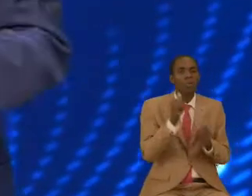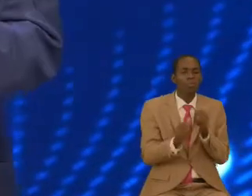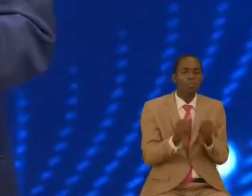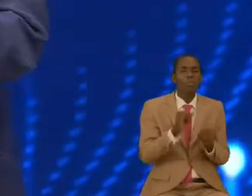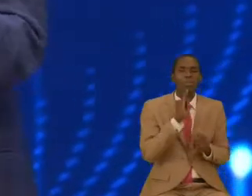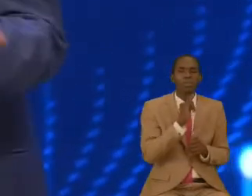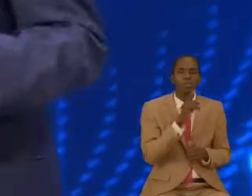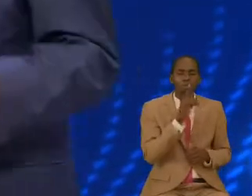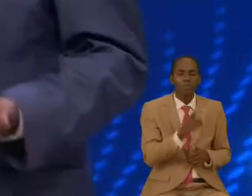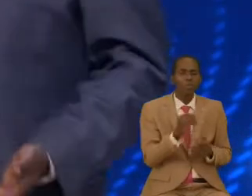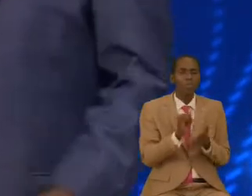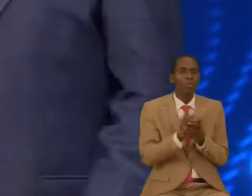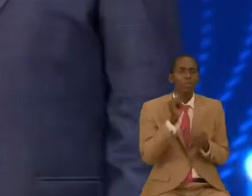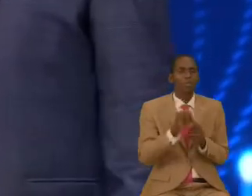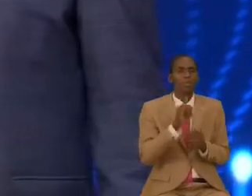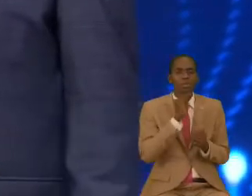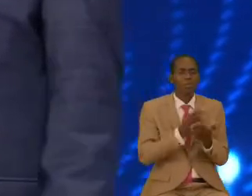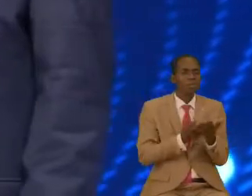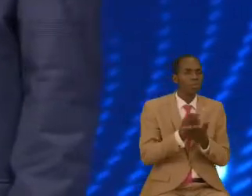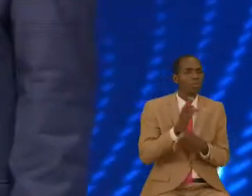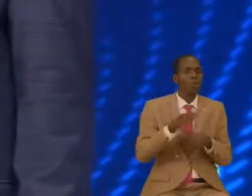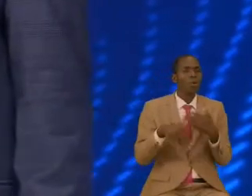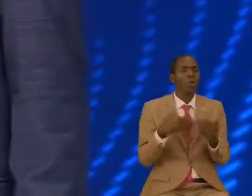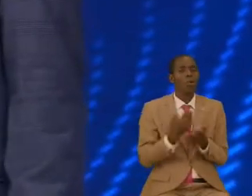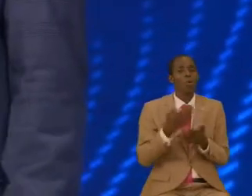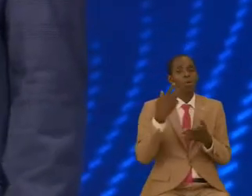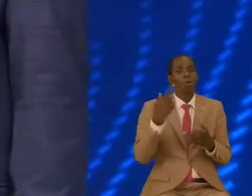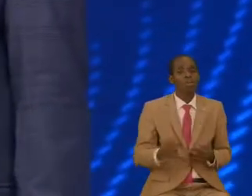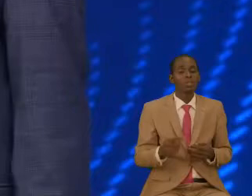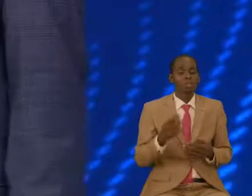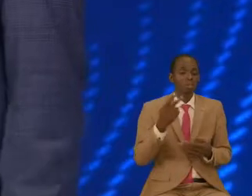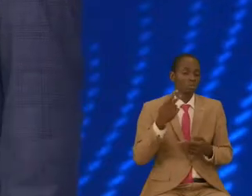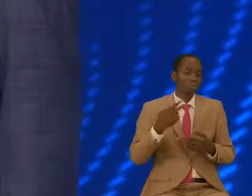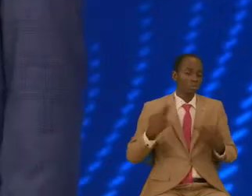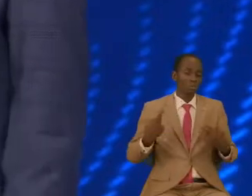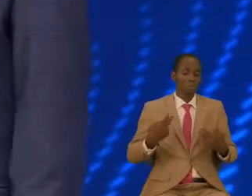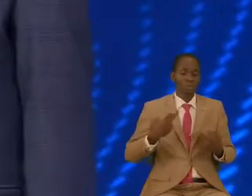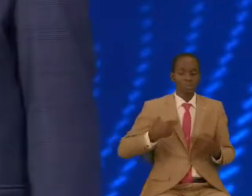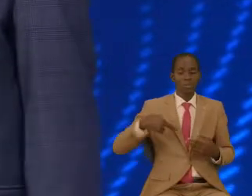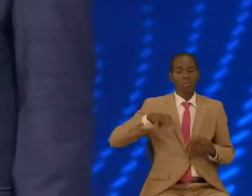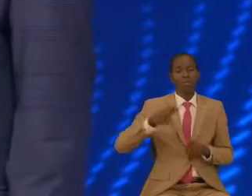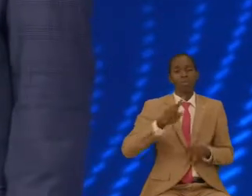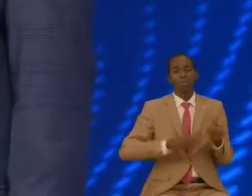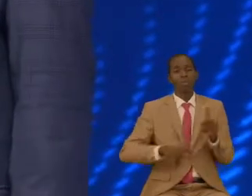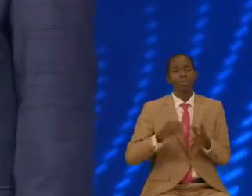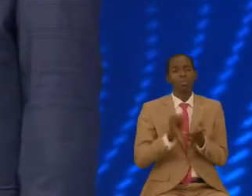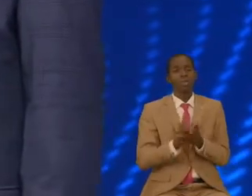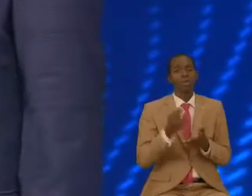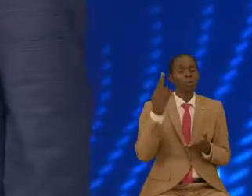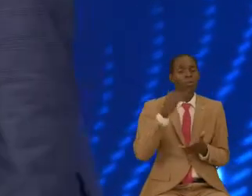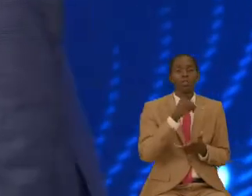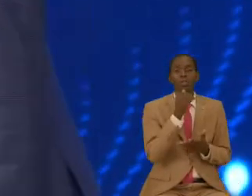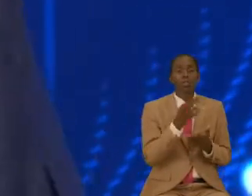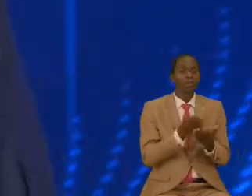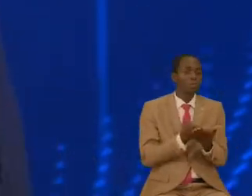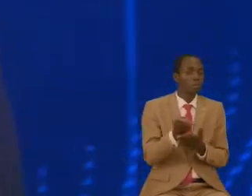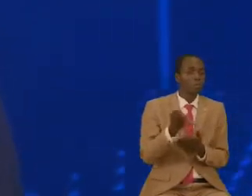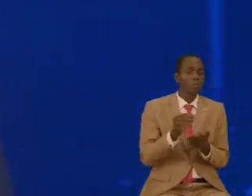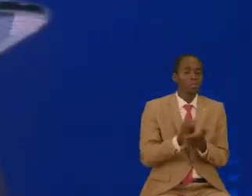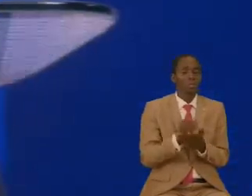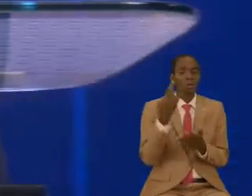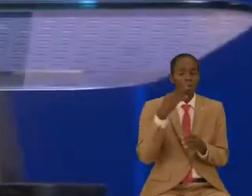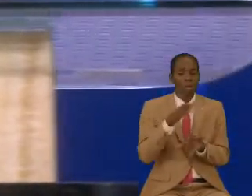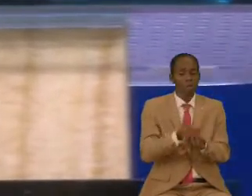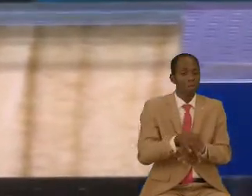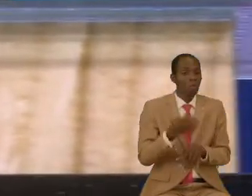that which is honest. All those Pharisees that were dishonest, all those Pharisees that were hypocritical, were they